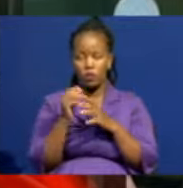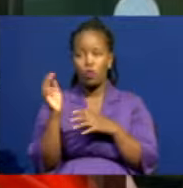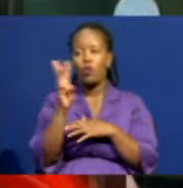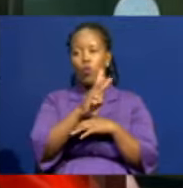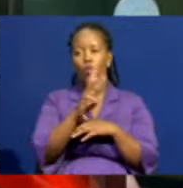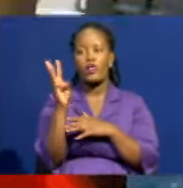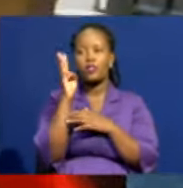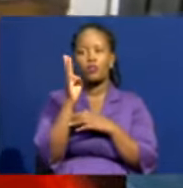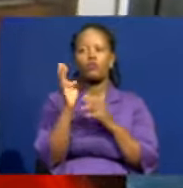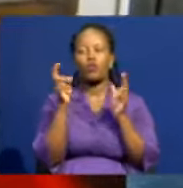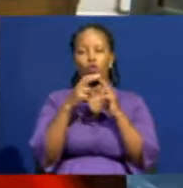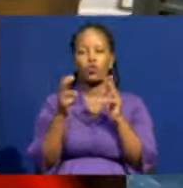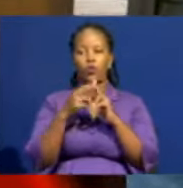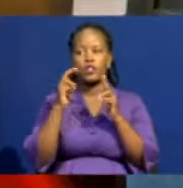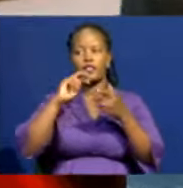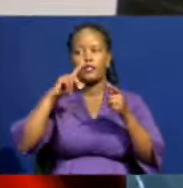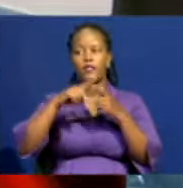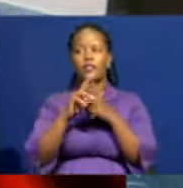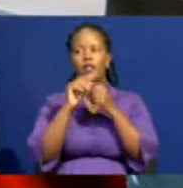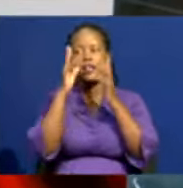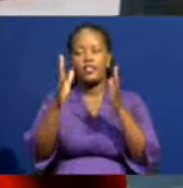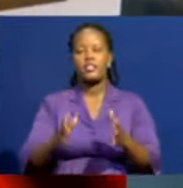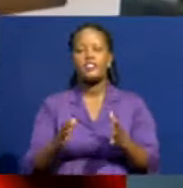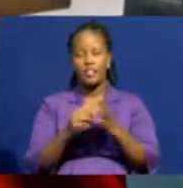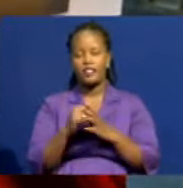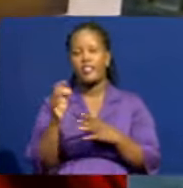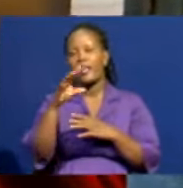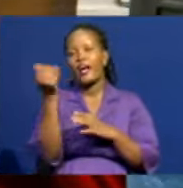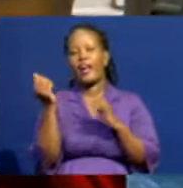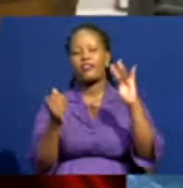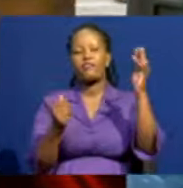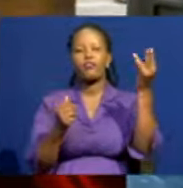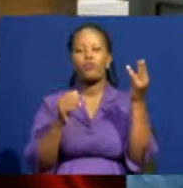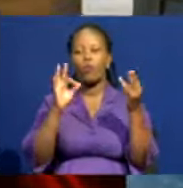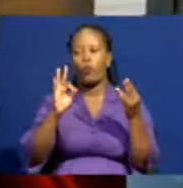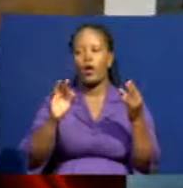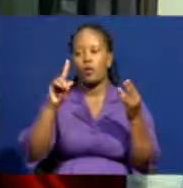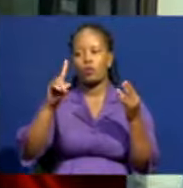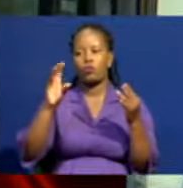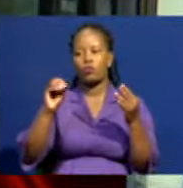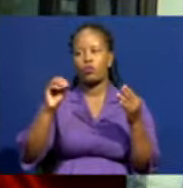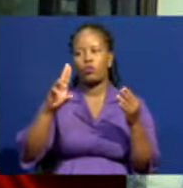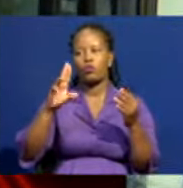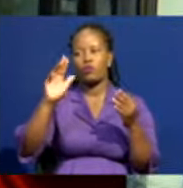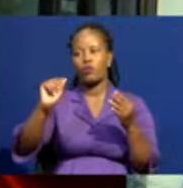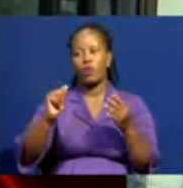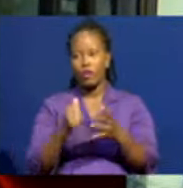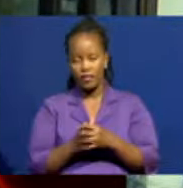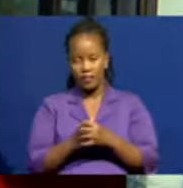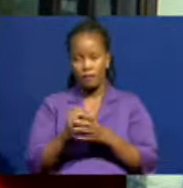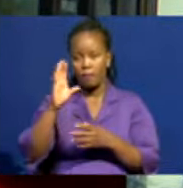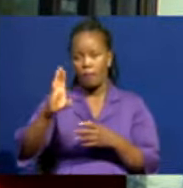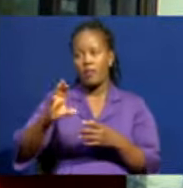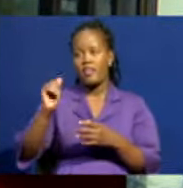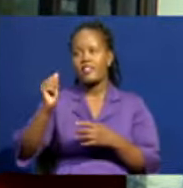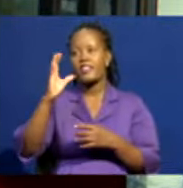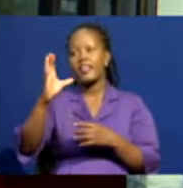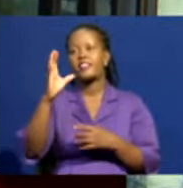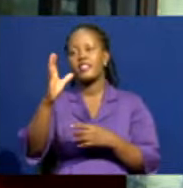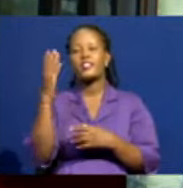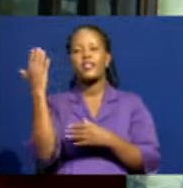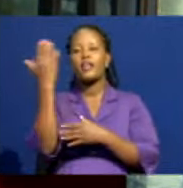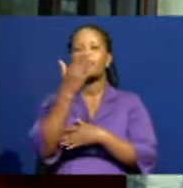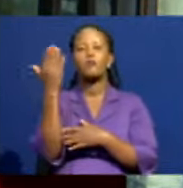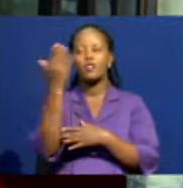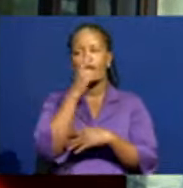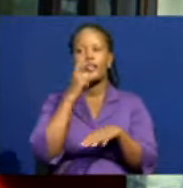Consult Engineers. The fourth one is that Flora Ngina Ngonse. EACC spokesperson Eric Ngumbi,